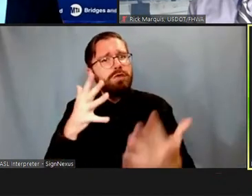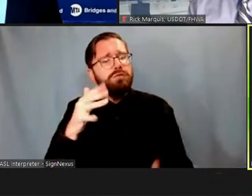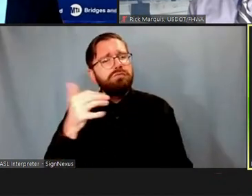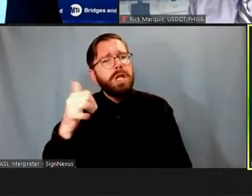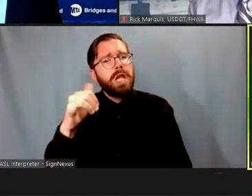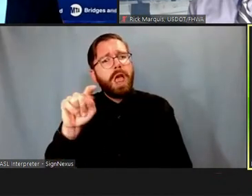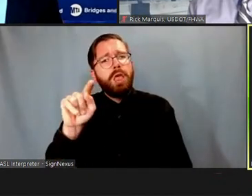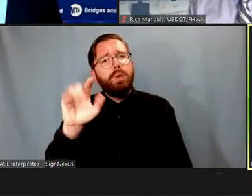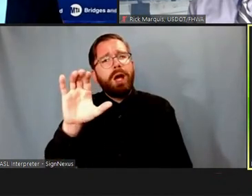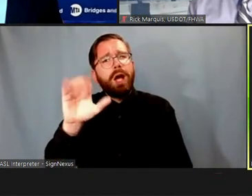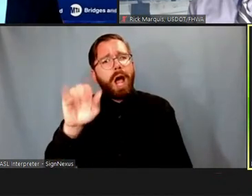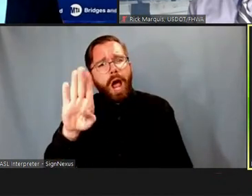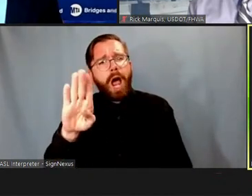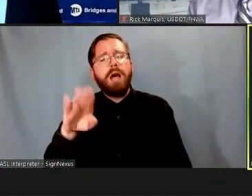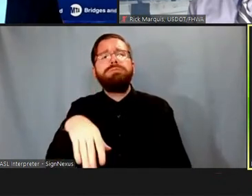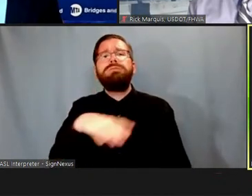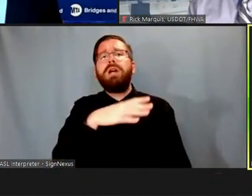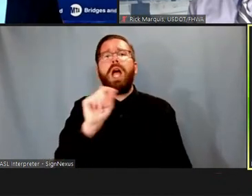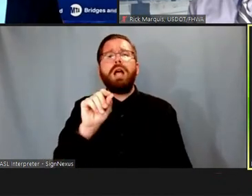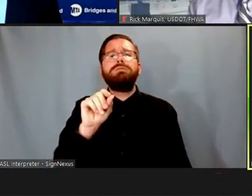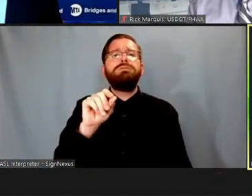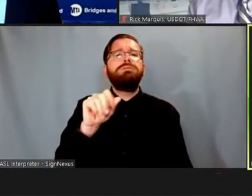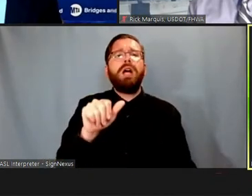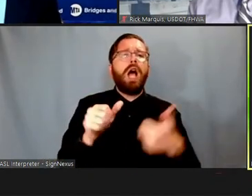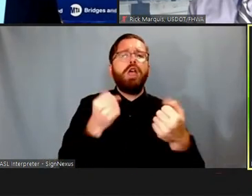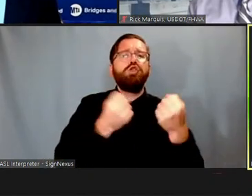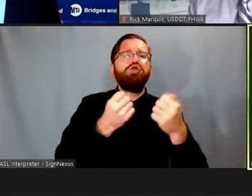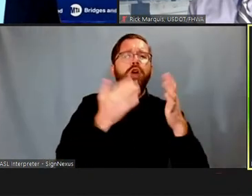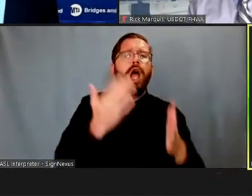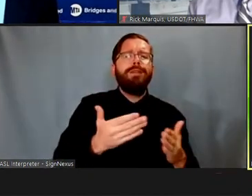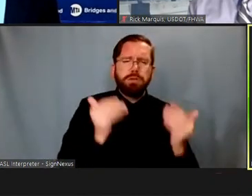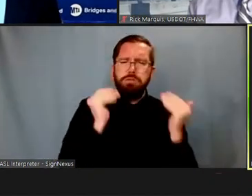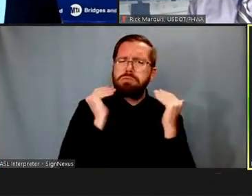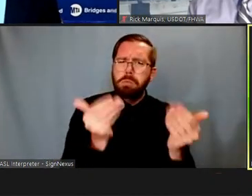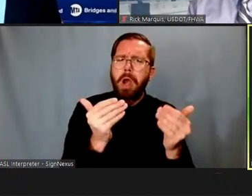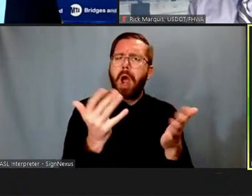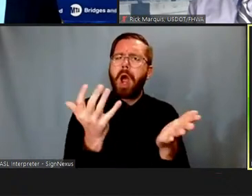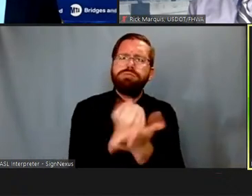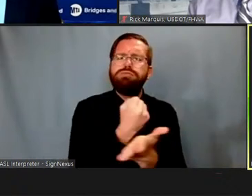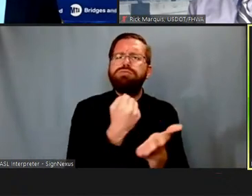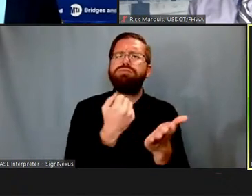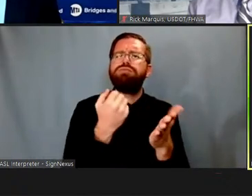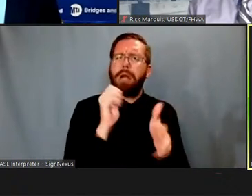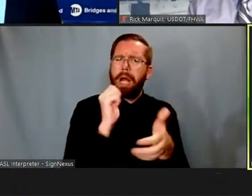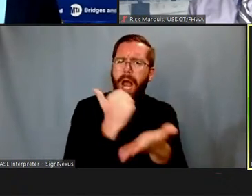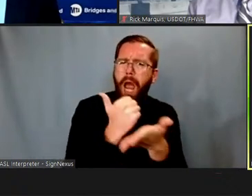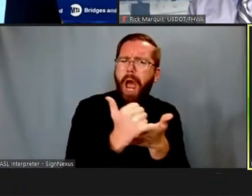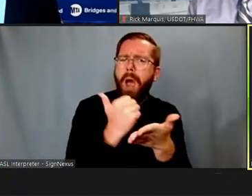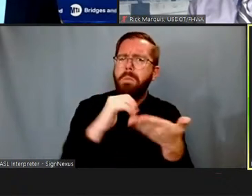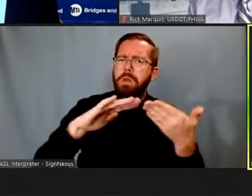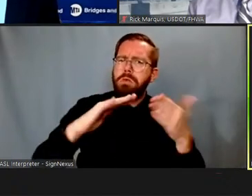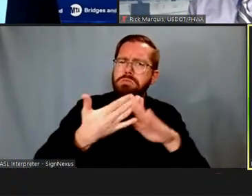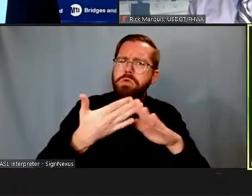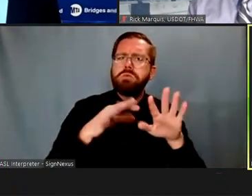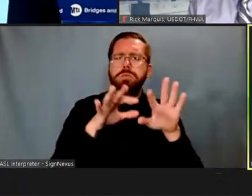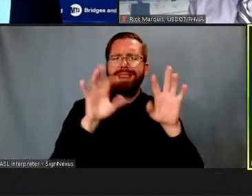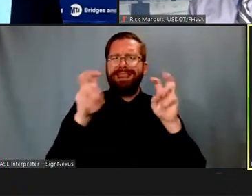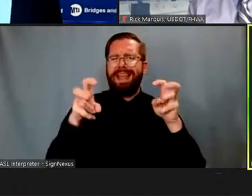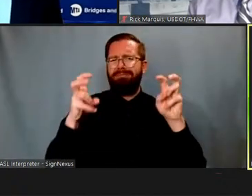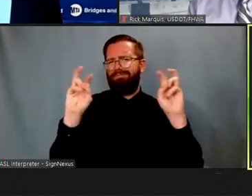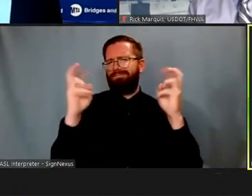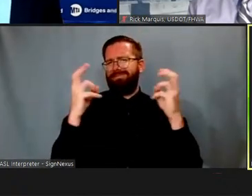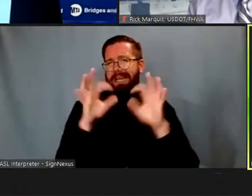drivers to come out and move all these other people when you guys shut down so at that point we were essential